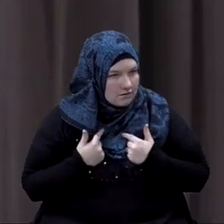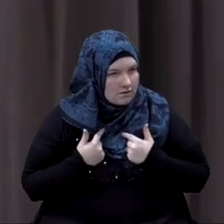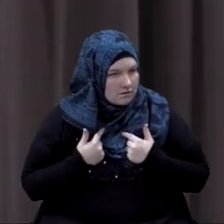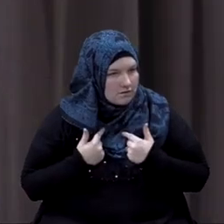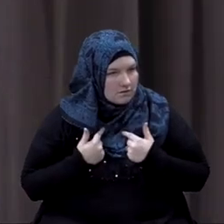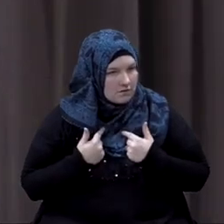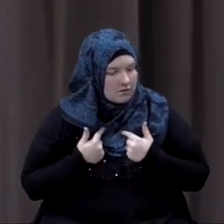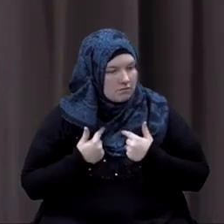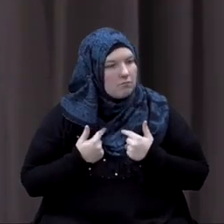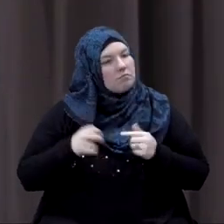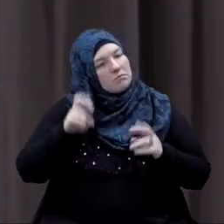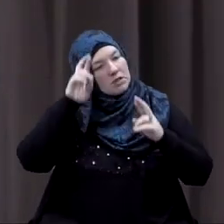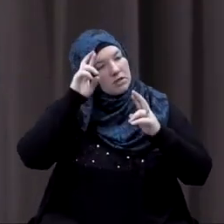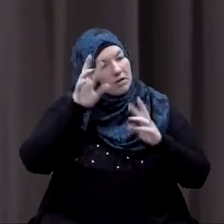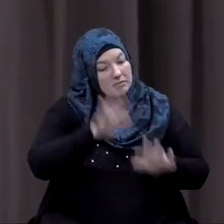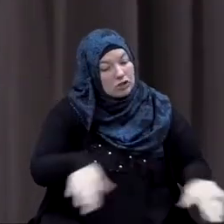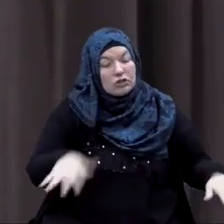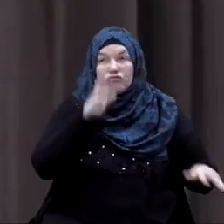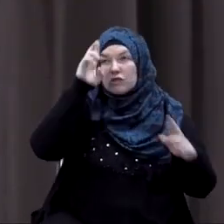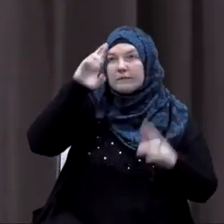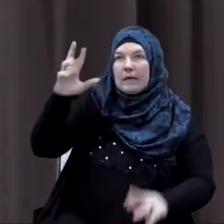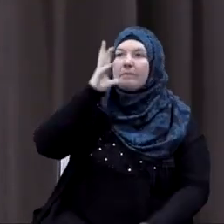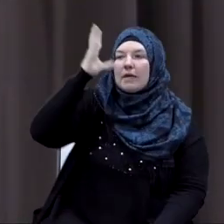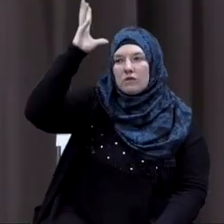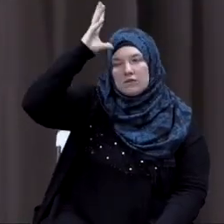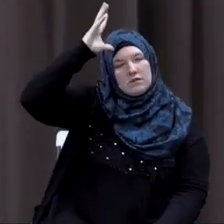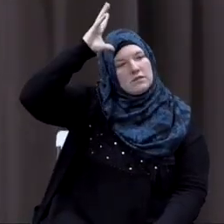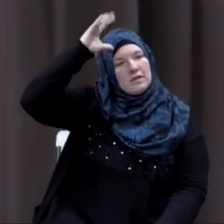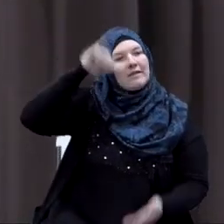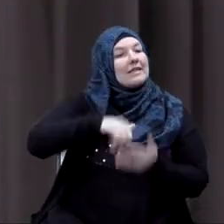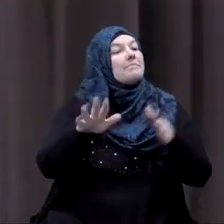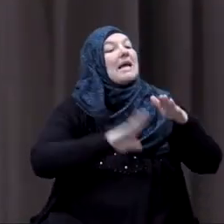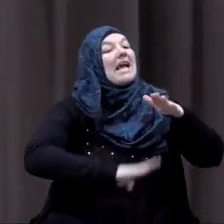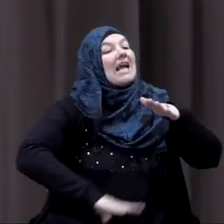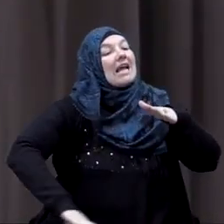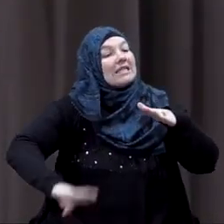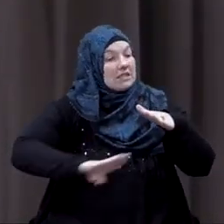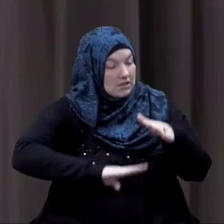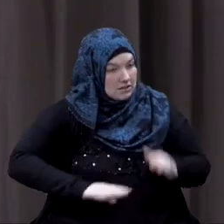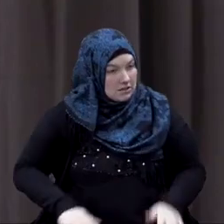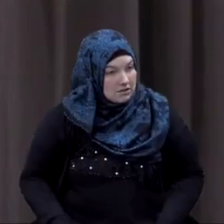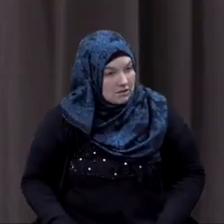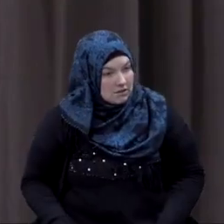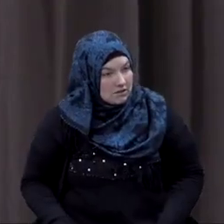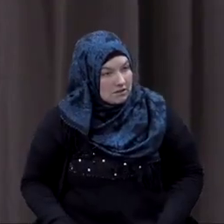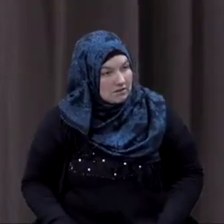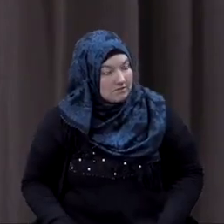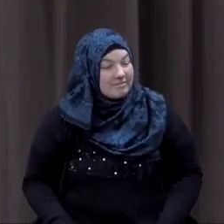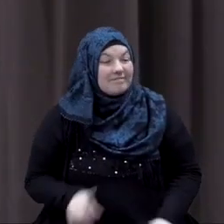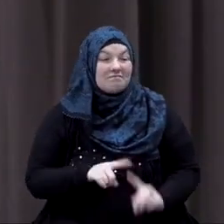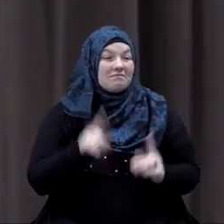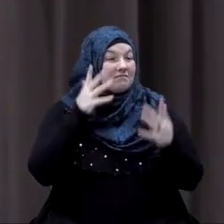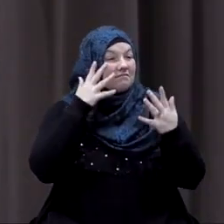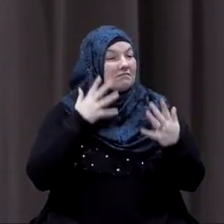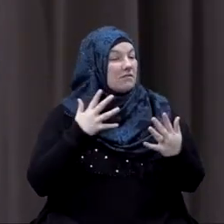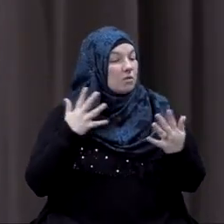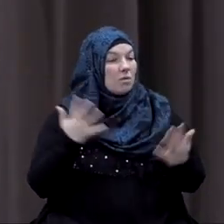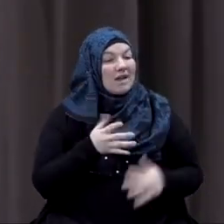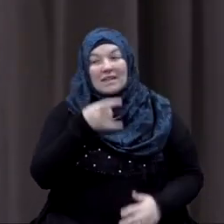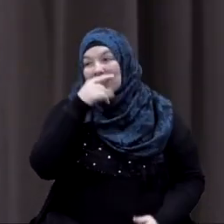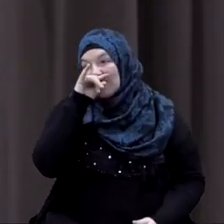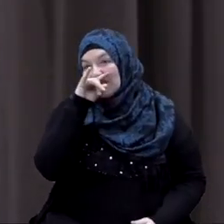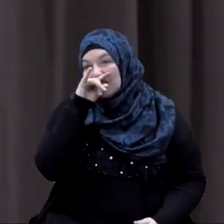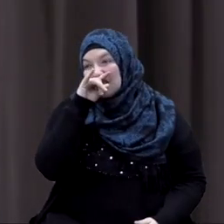to be respectful of their parents. Those are basics. But now, unfortunately, they